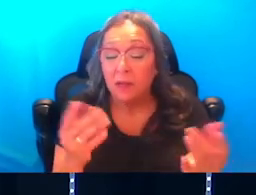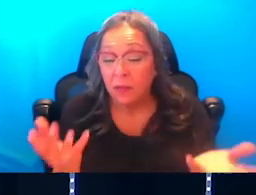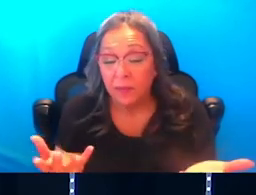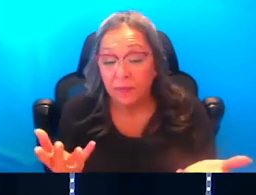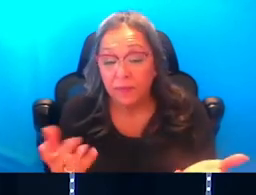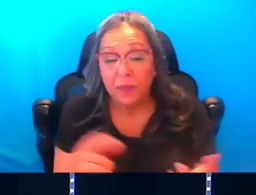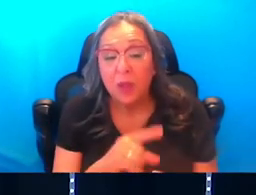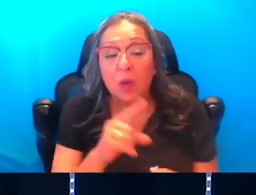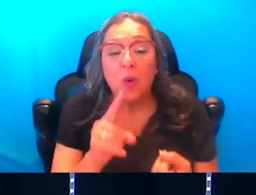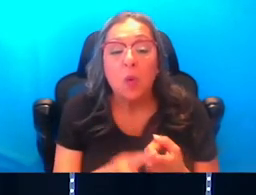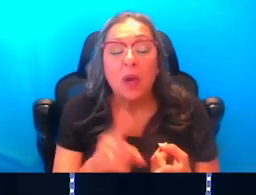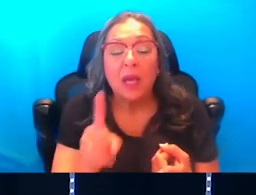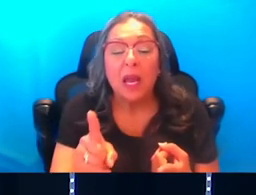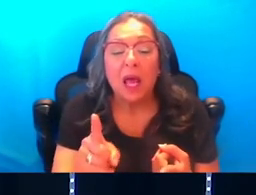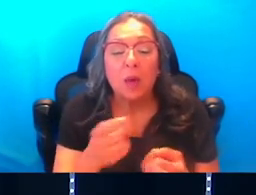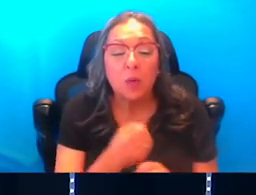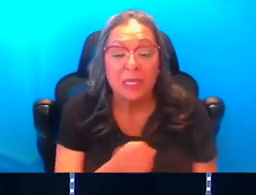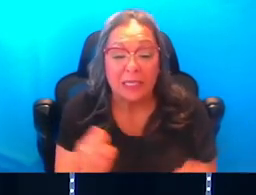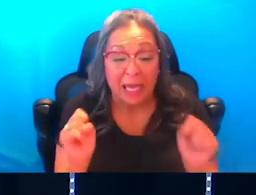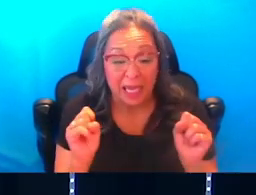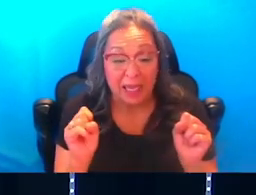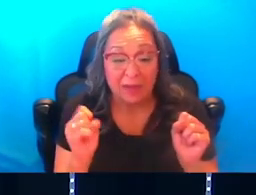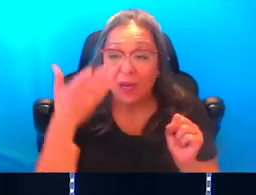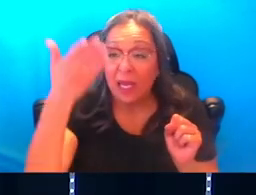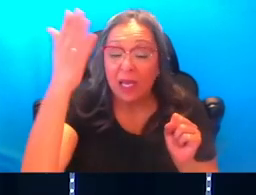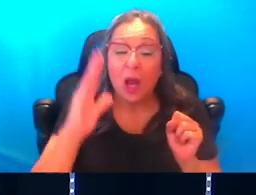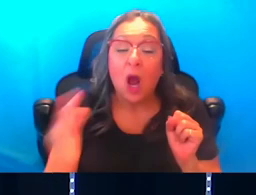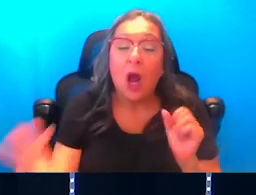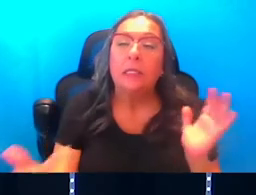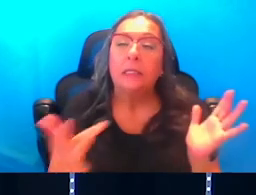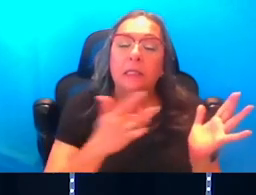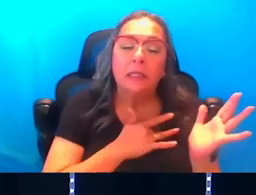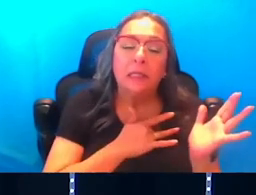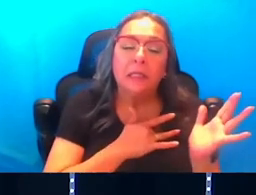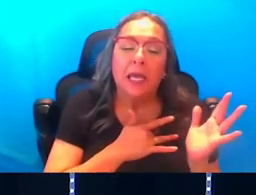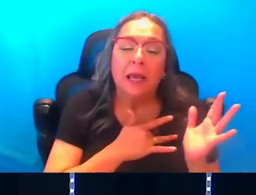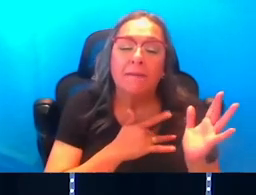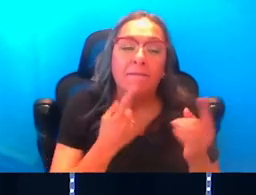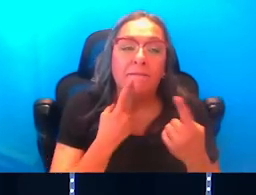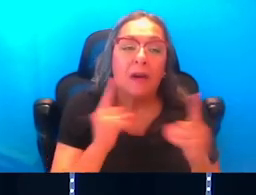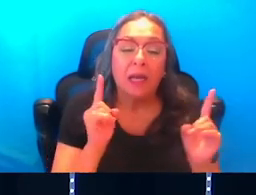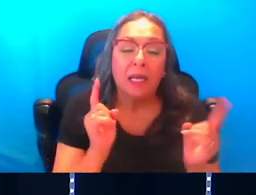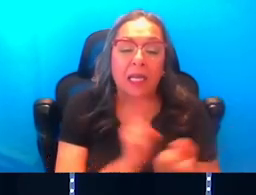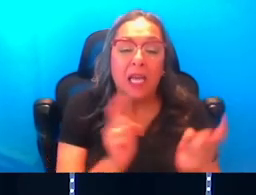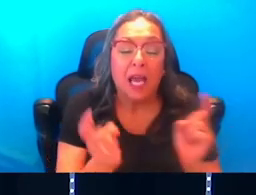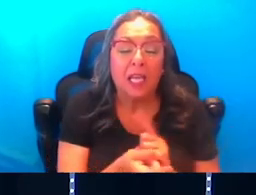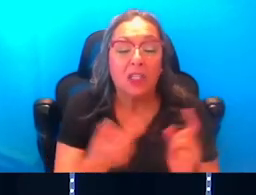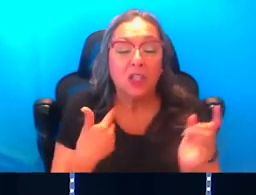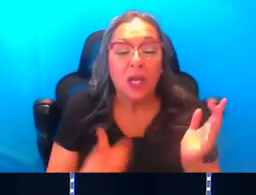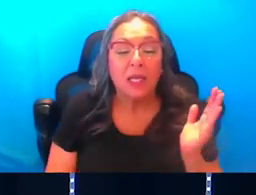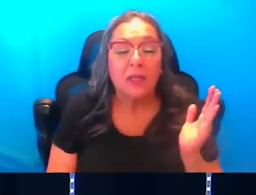When I was radically saved and God got a hold of me and I finally did change.